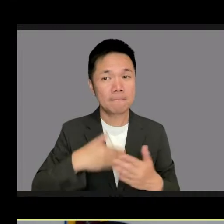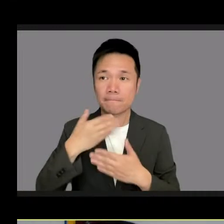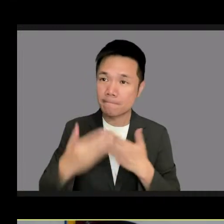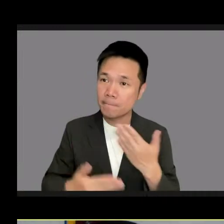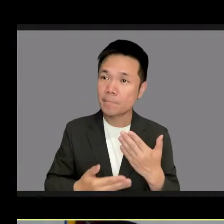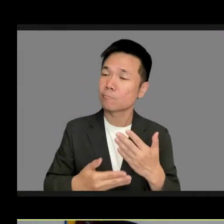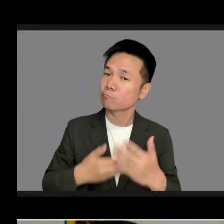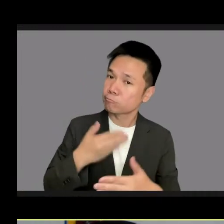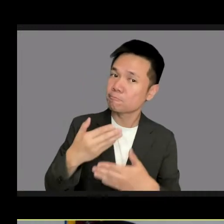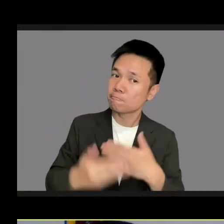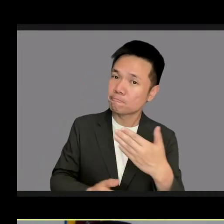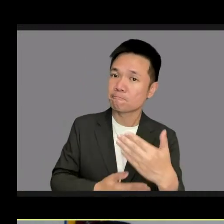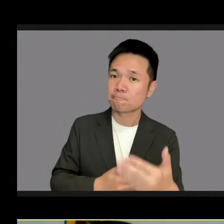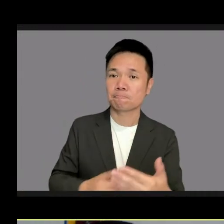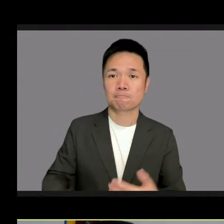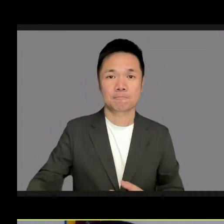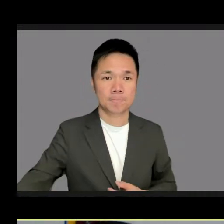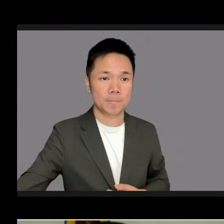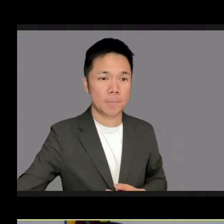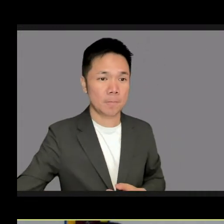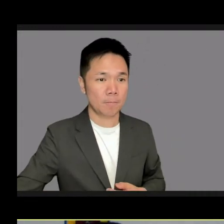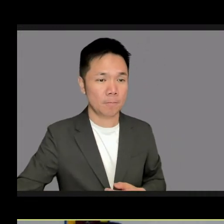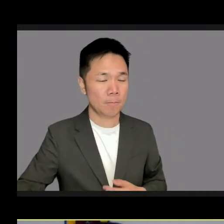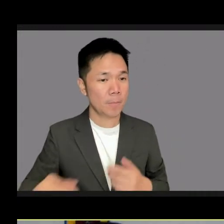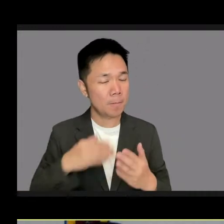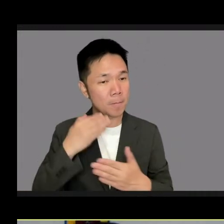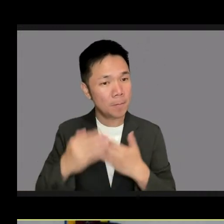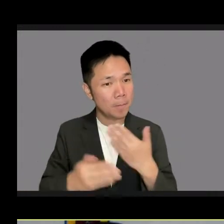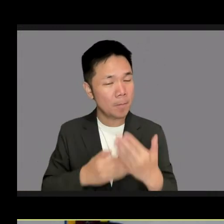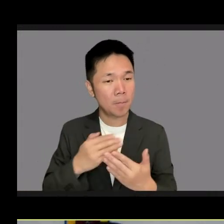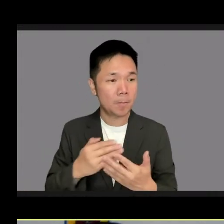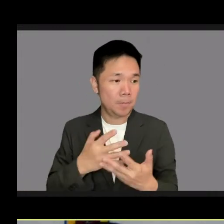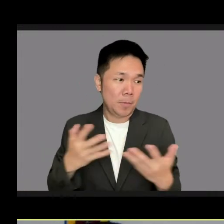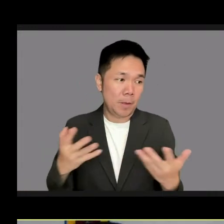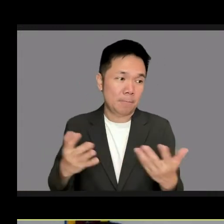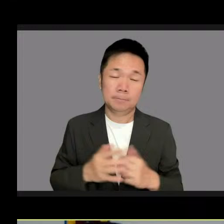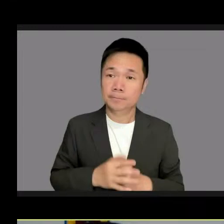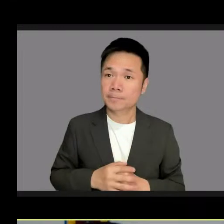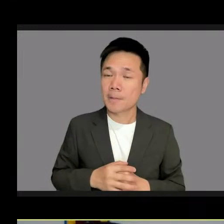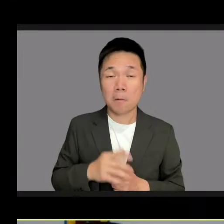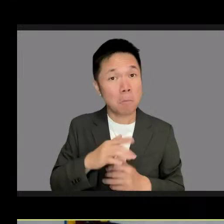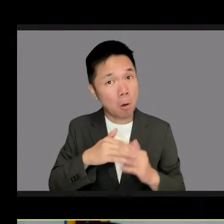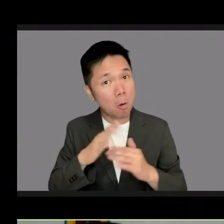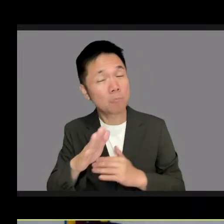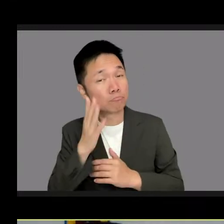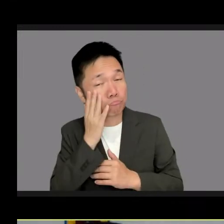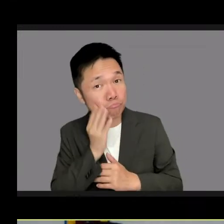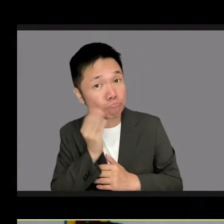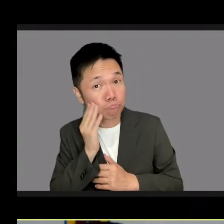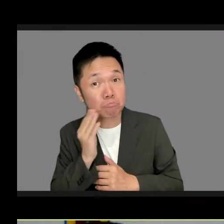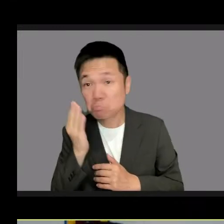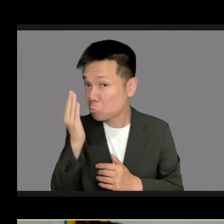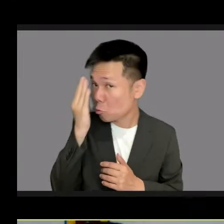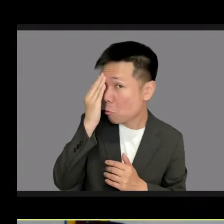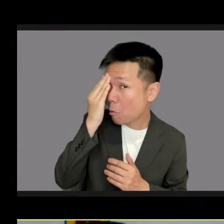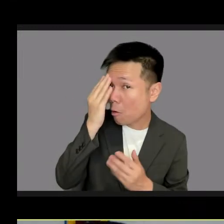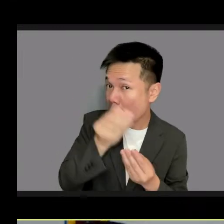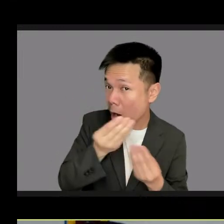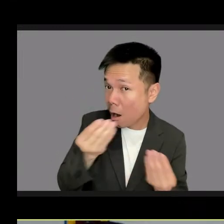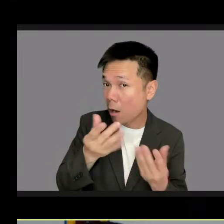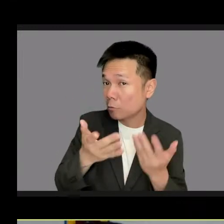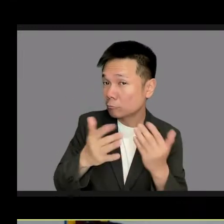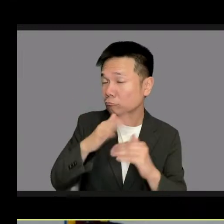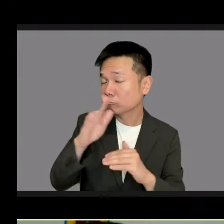that have been means some what you call experiences. Based on the experiences, some